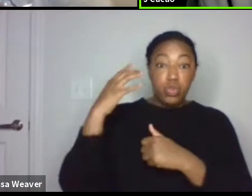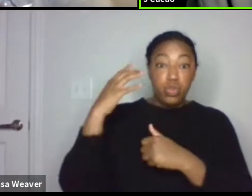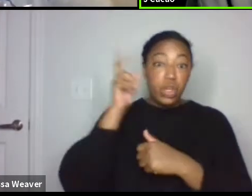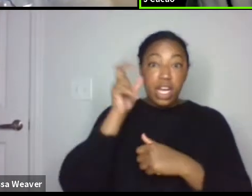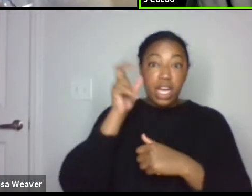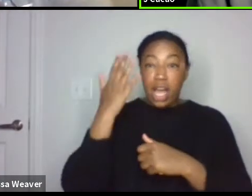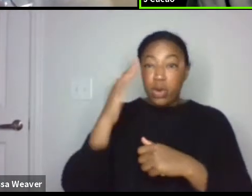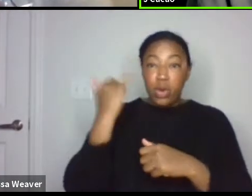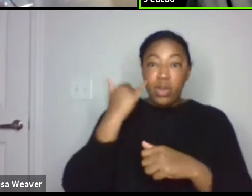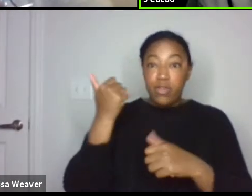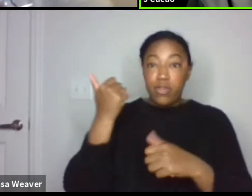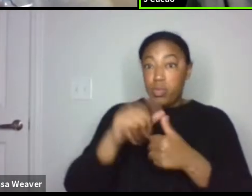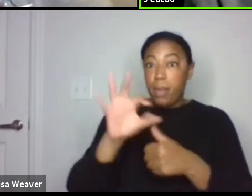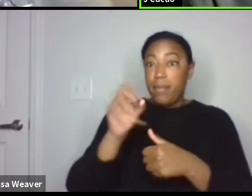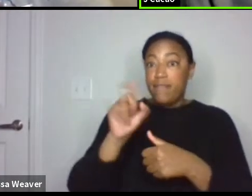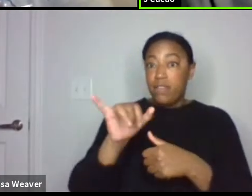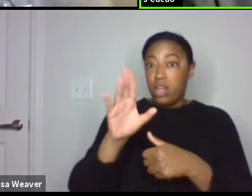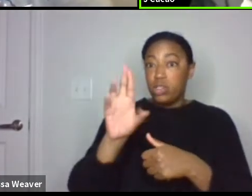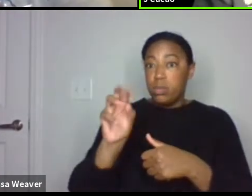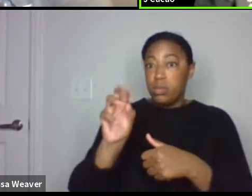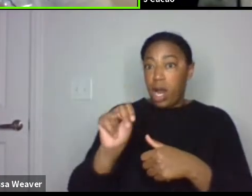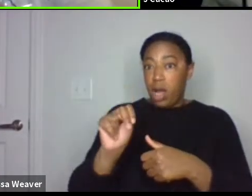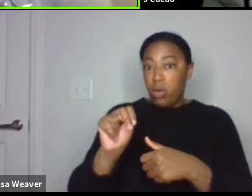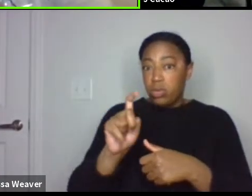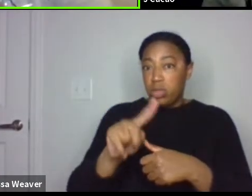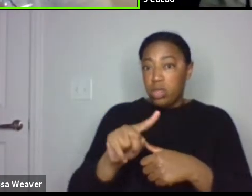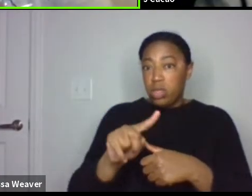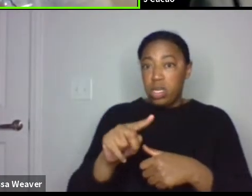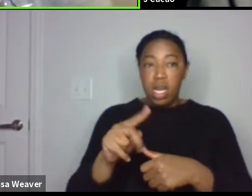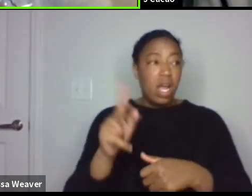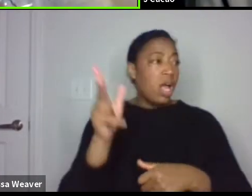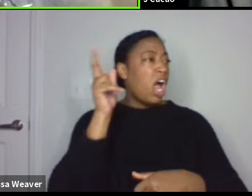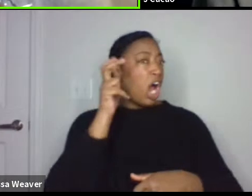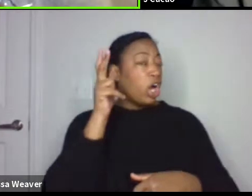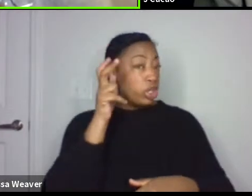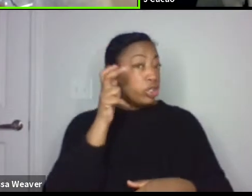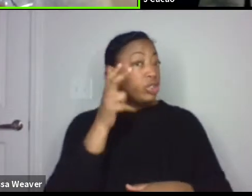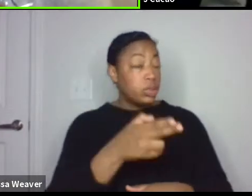hearing. I heard she was hard of hearing. I Yeah, heard so she I was hard wonder, of hearing.